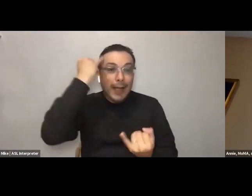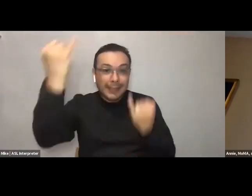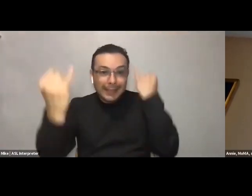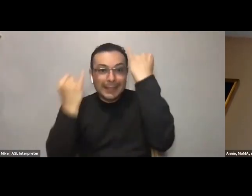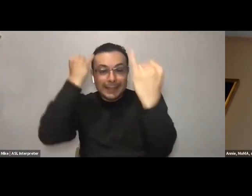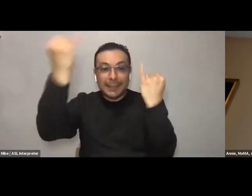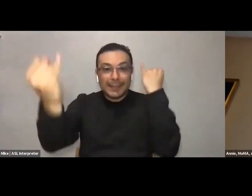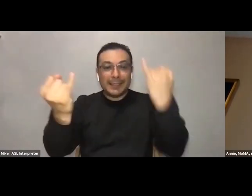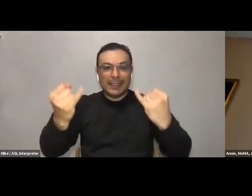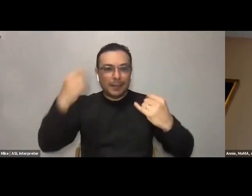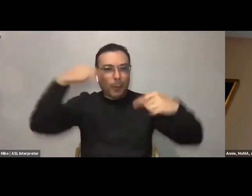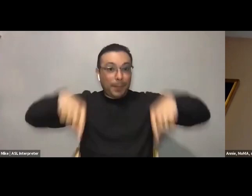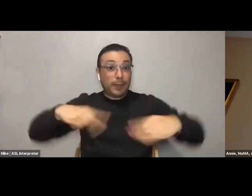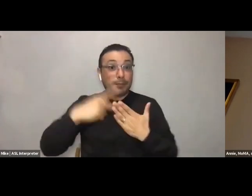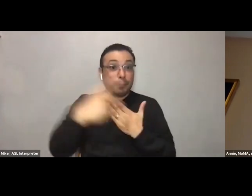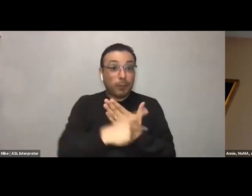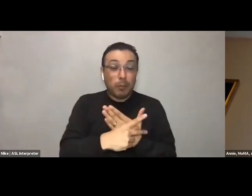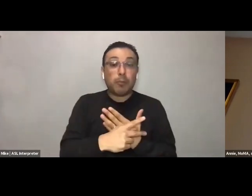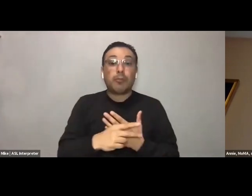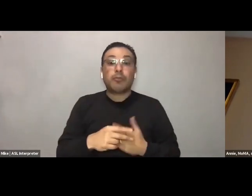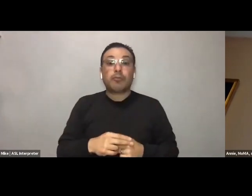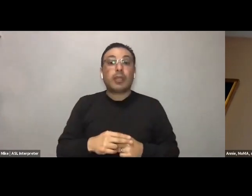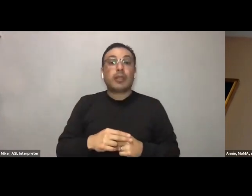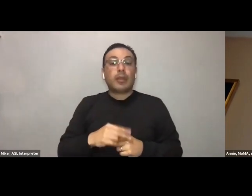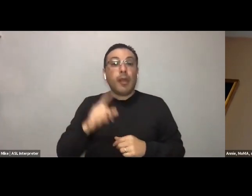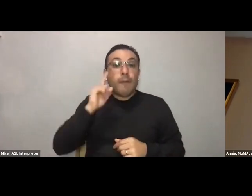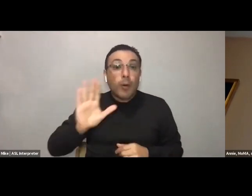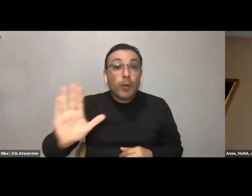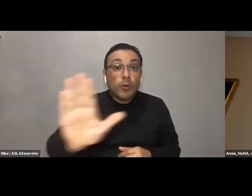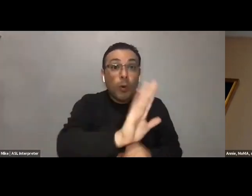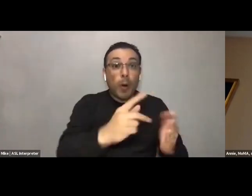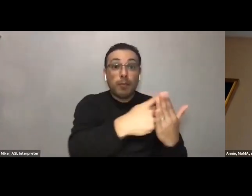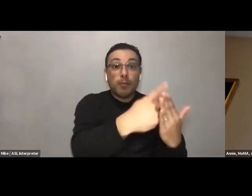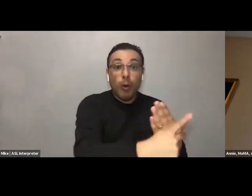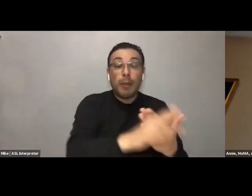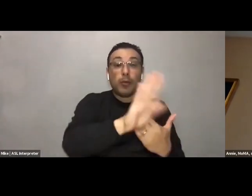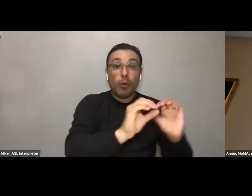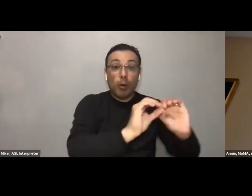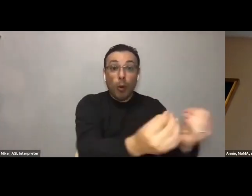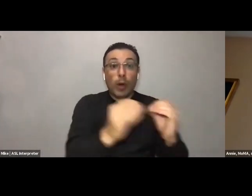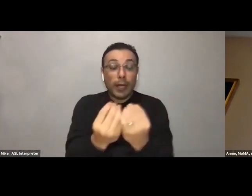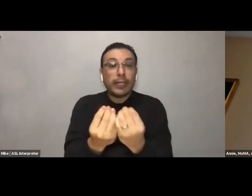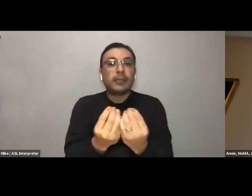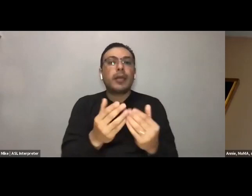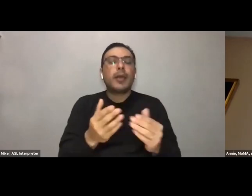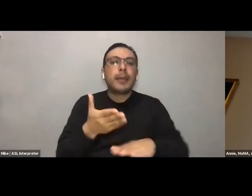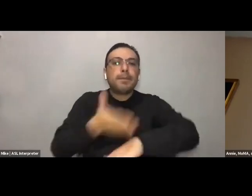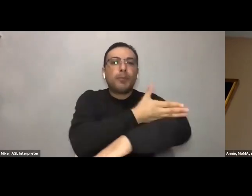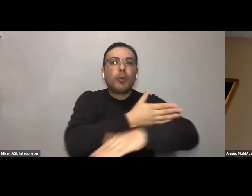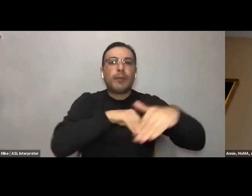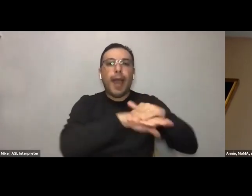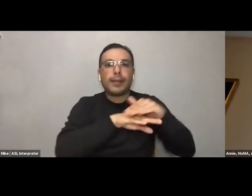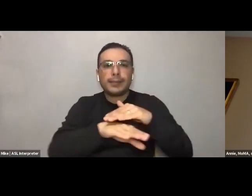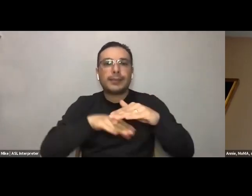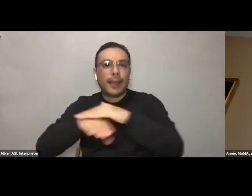your own work in growing the accessibility and inclusion of your programming, particularly that stuff that's online or